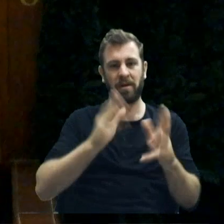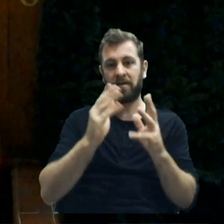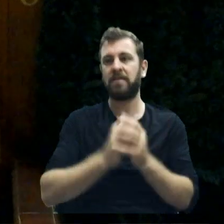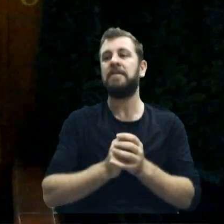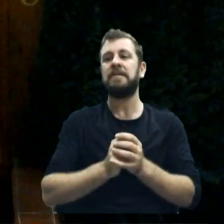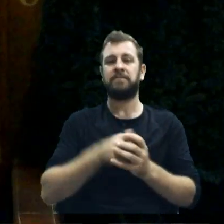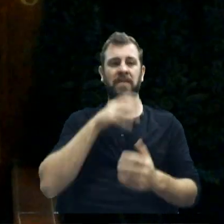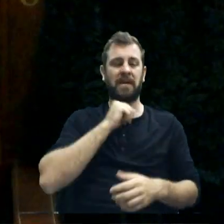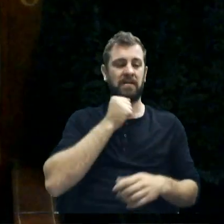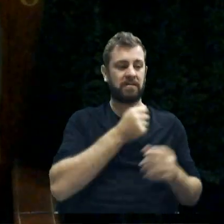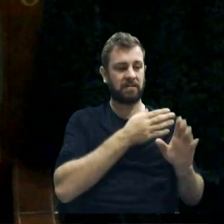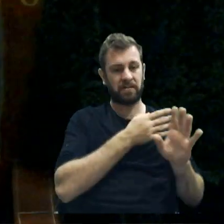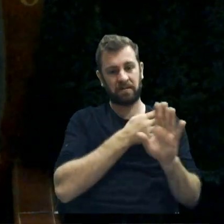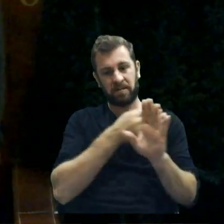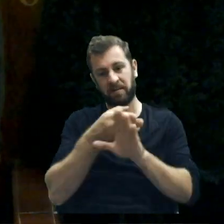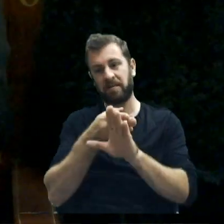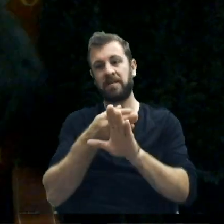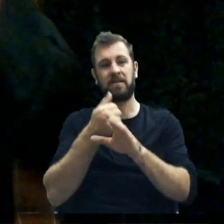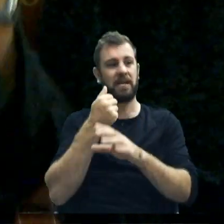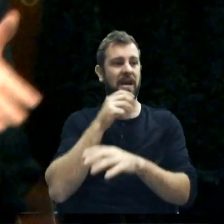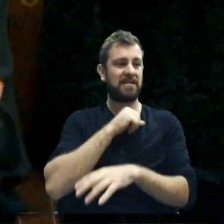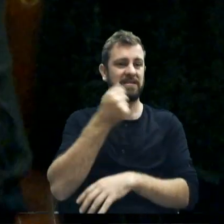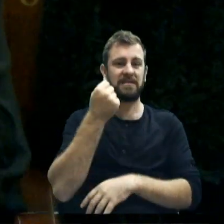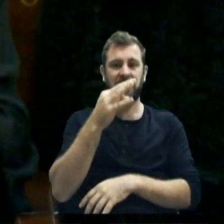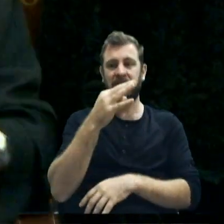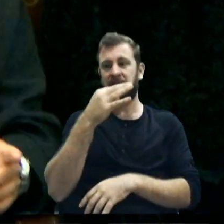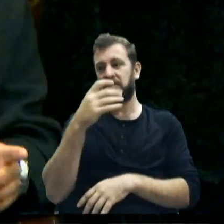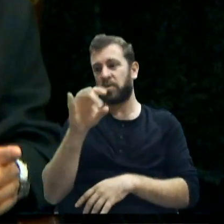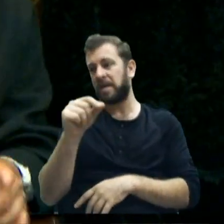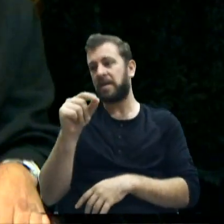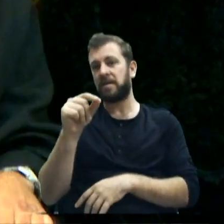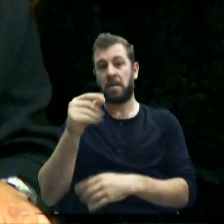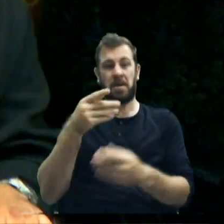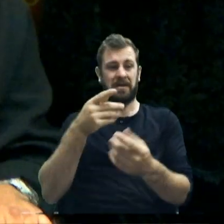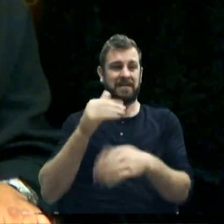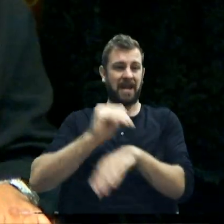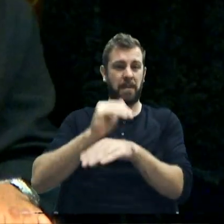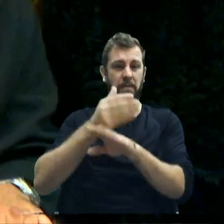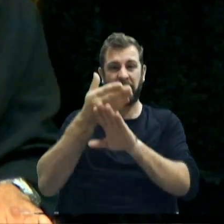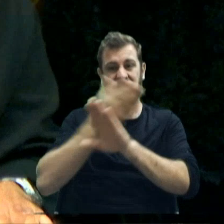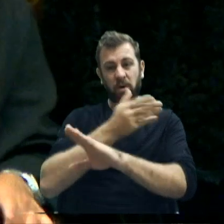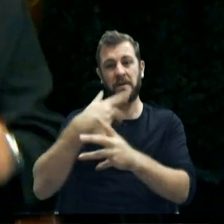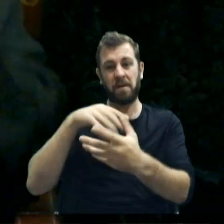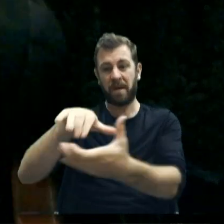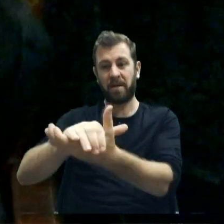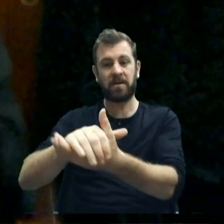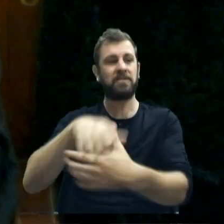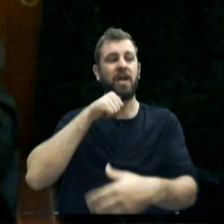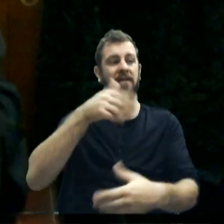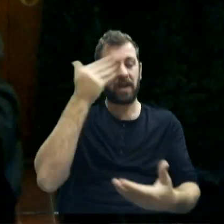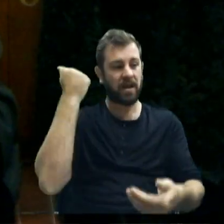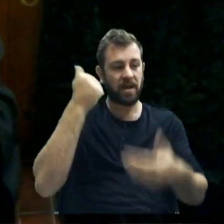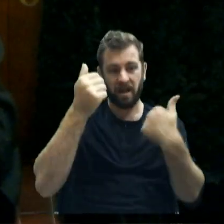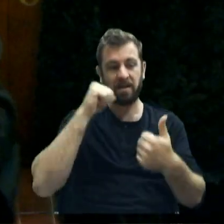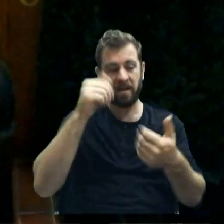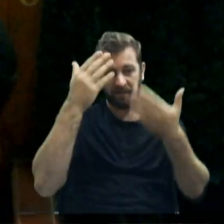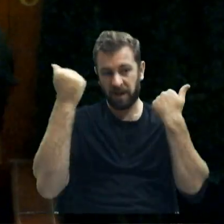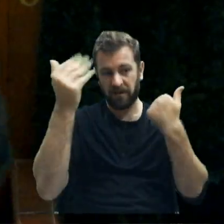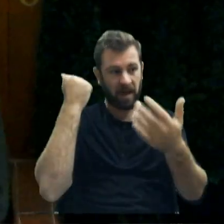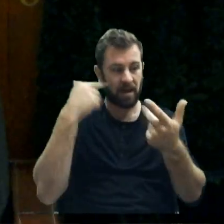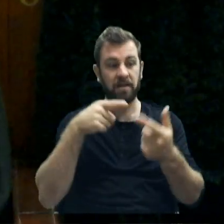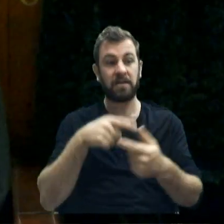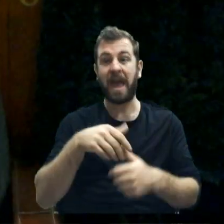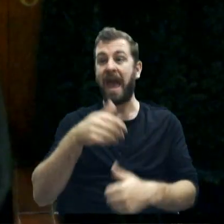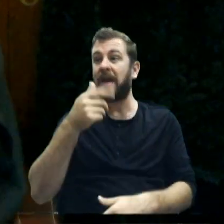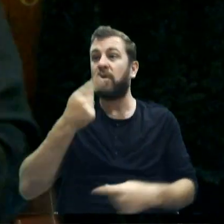20, even the night before she gets married, all of that is reminded. Look, don't forget, don't forget, don't forget. Do we ever have a conversation with